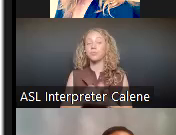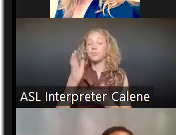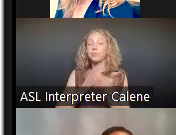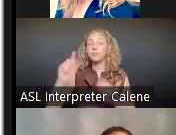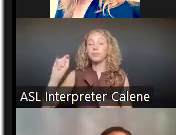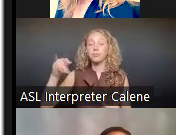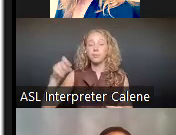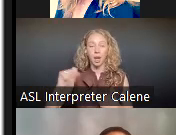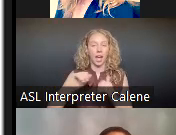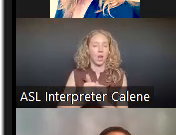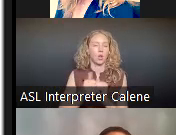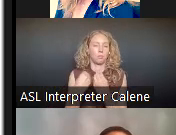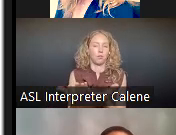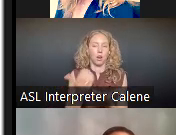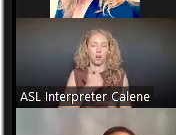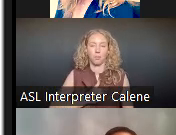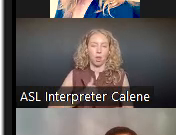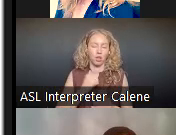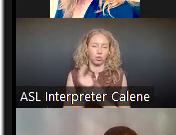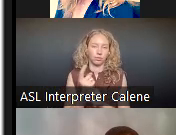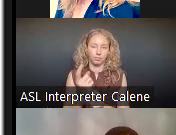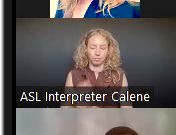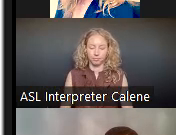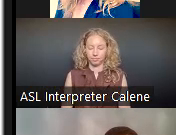to offer an apology.